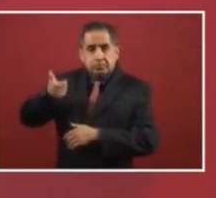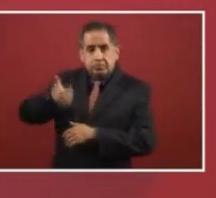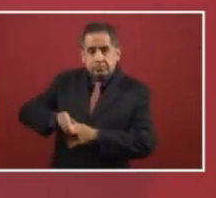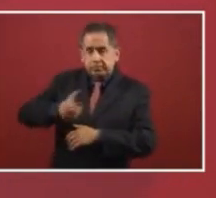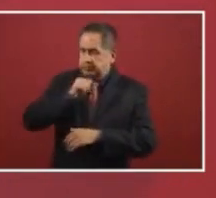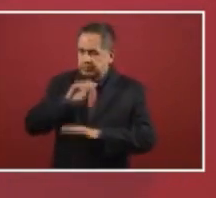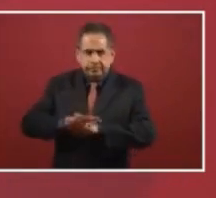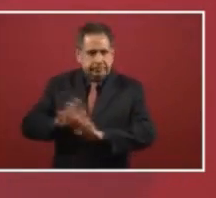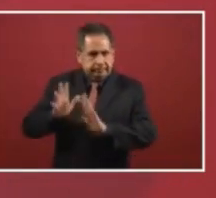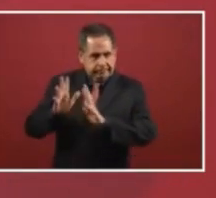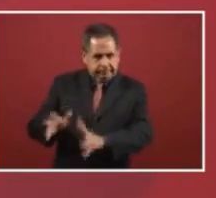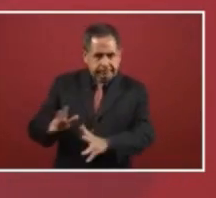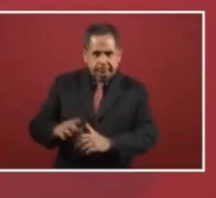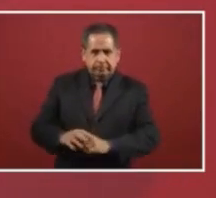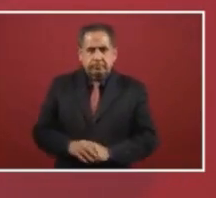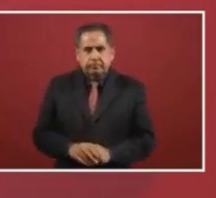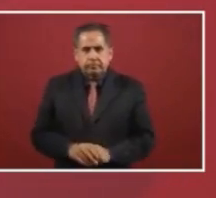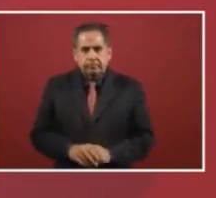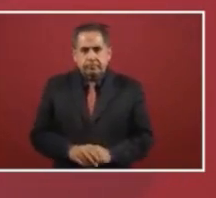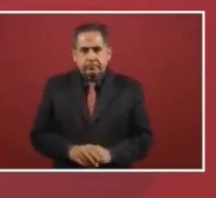not increase the tariffs.